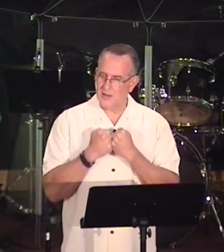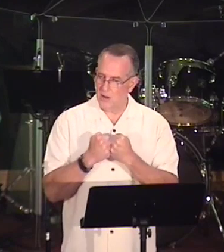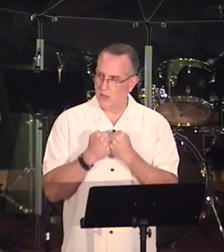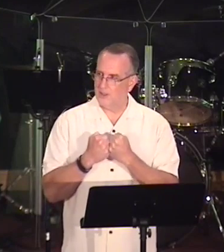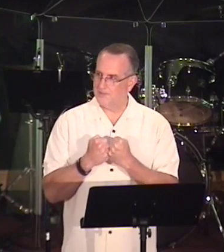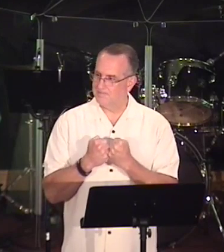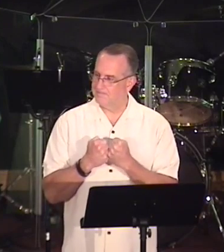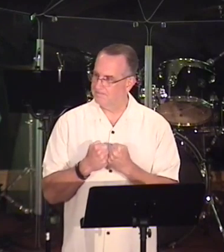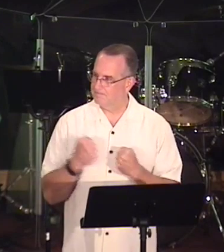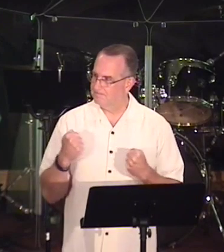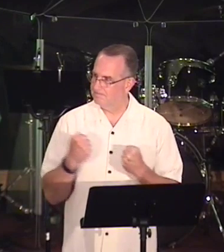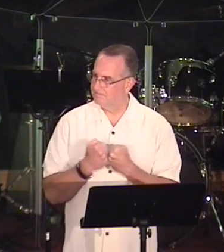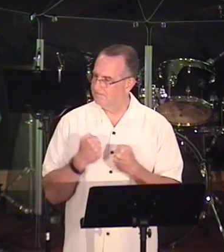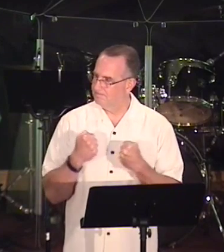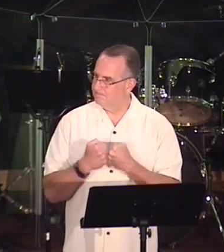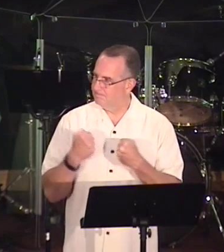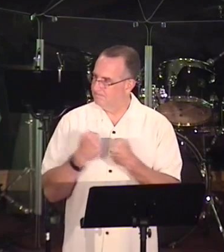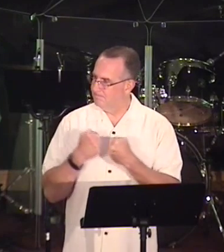cut to the heart.